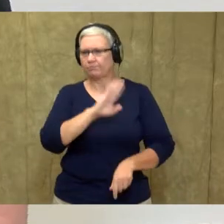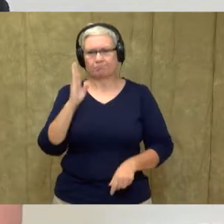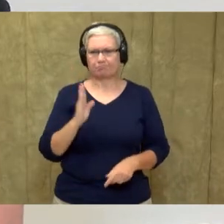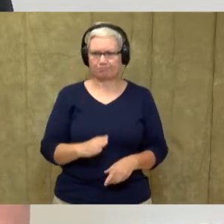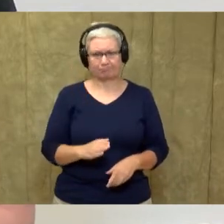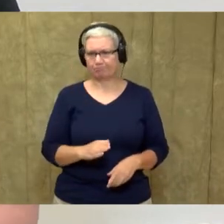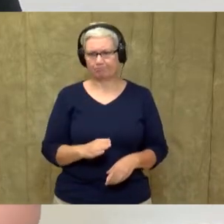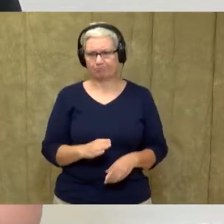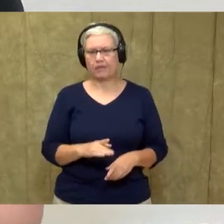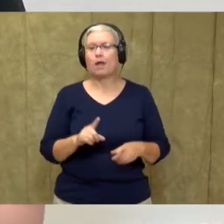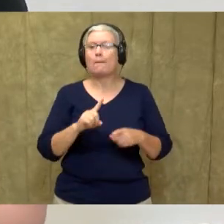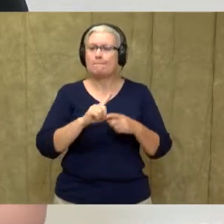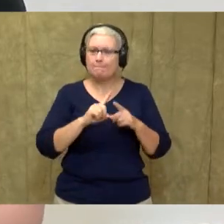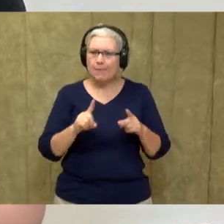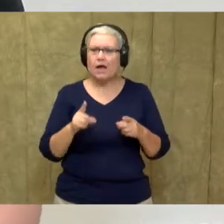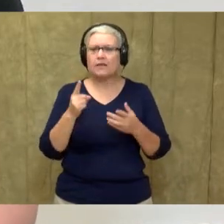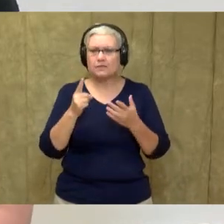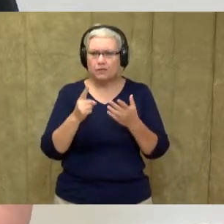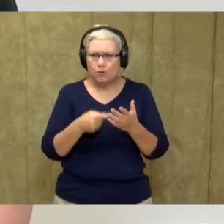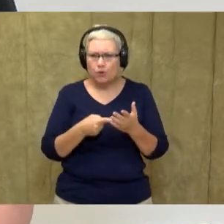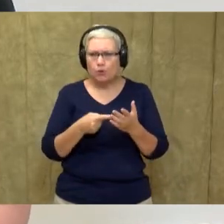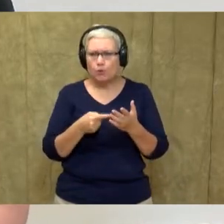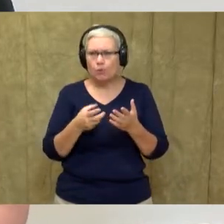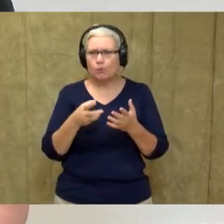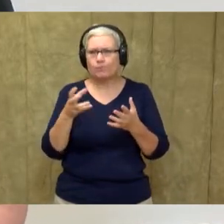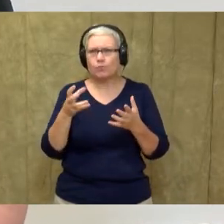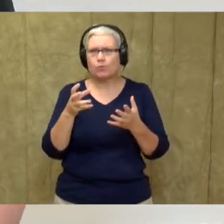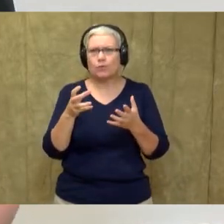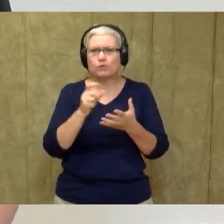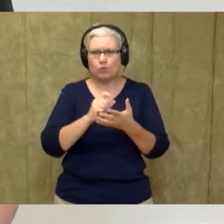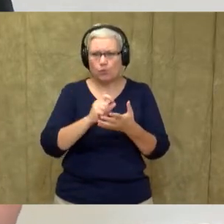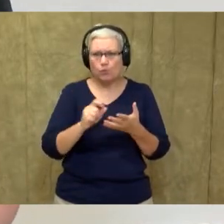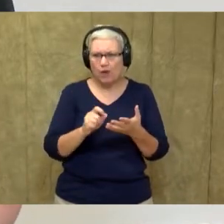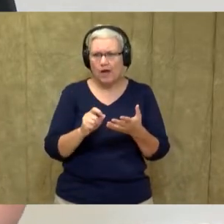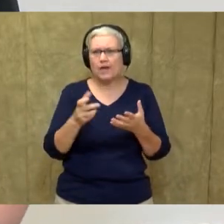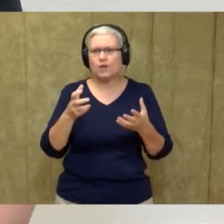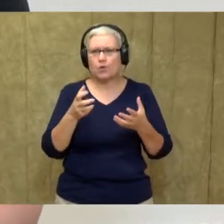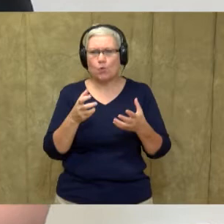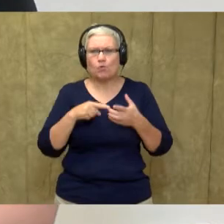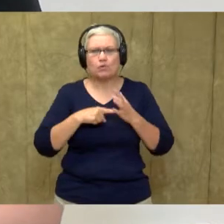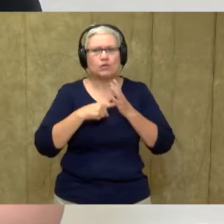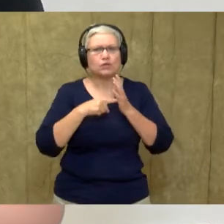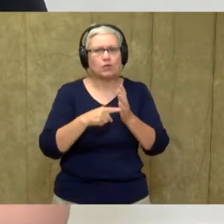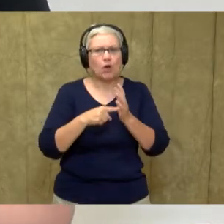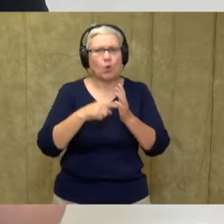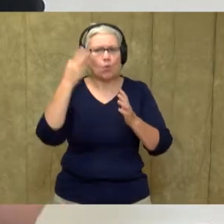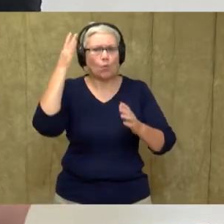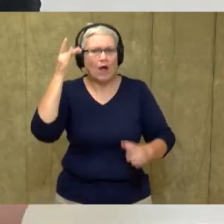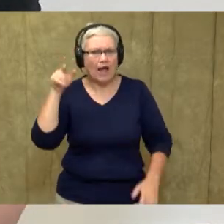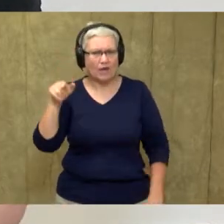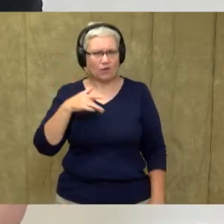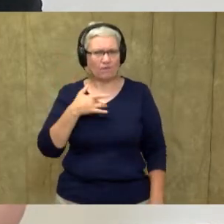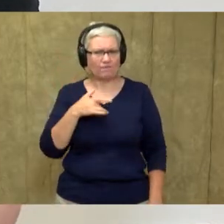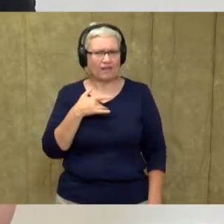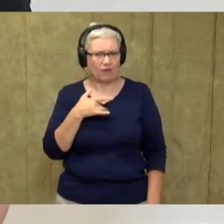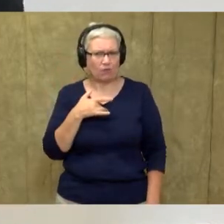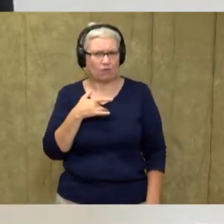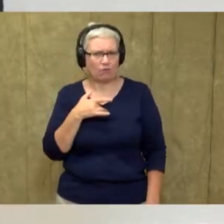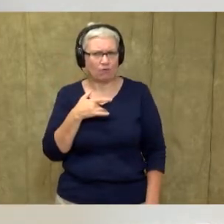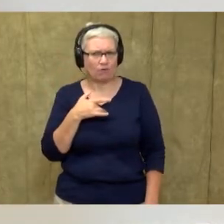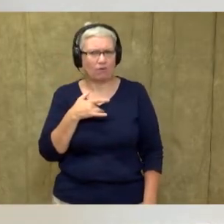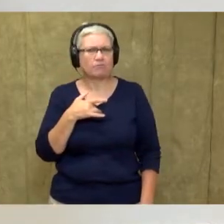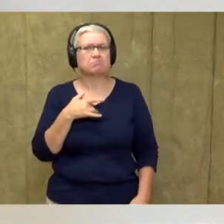do you need to do when you're showing them why you feel the way that you do? You got to show how there's at least, okay, I understand your